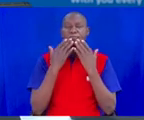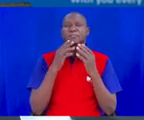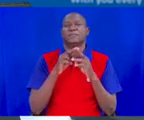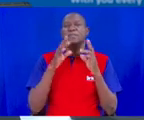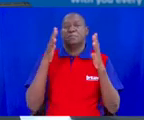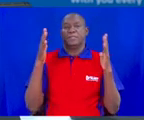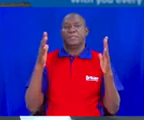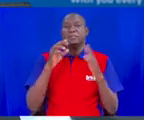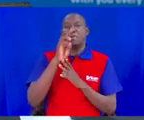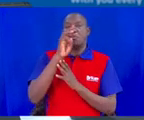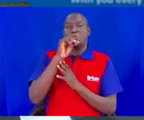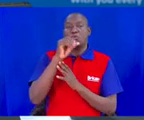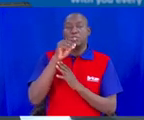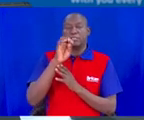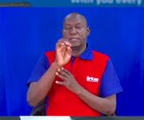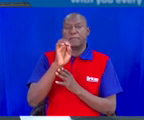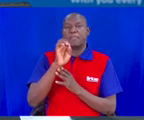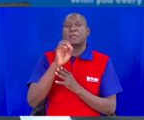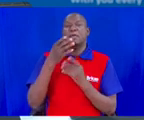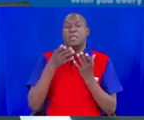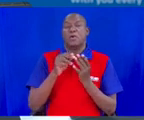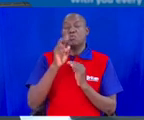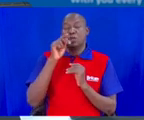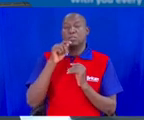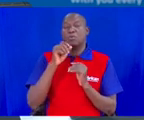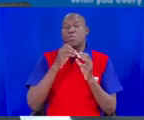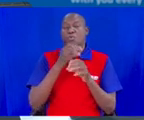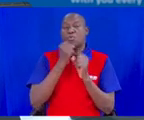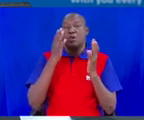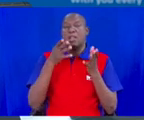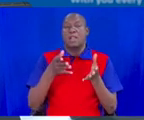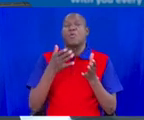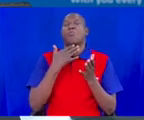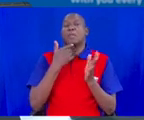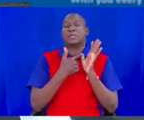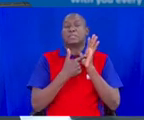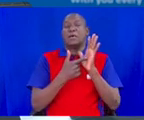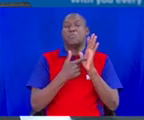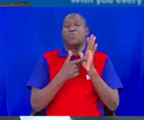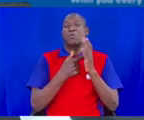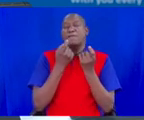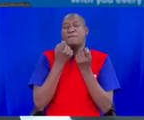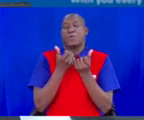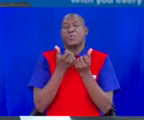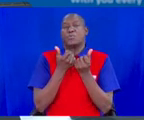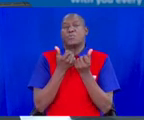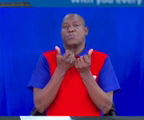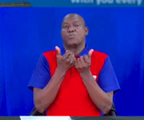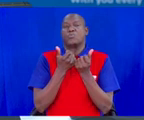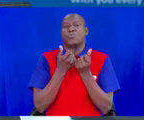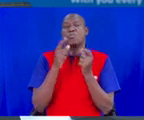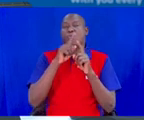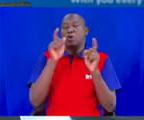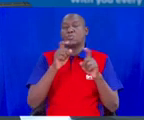Mose. Unit holders, at this point in time, we'd like to sample a few of the questions that came through